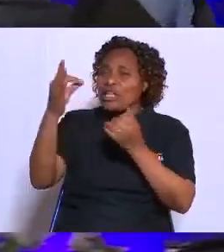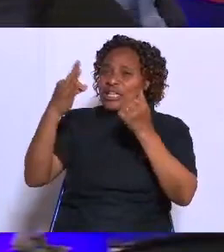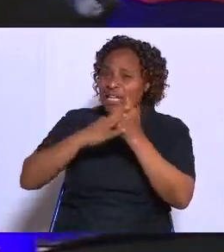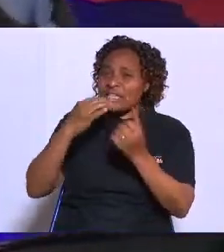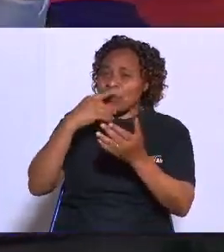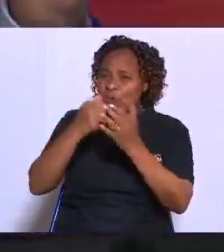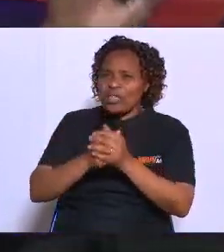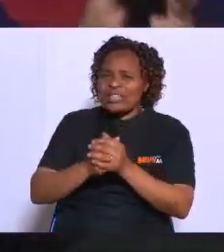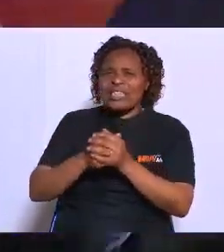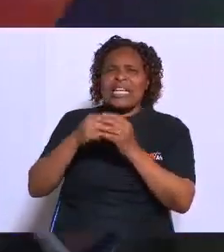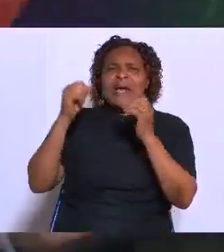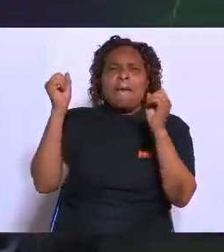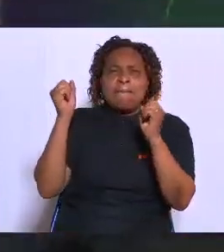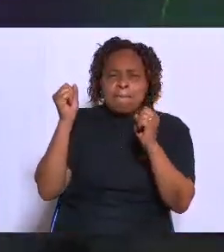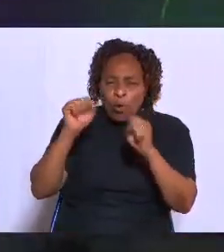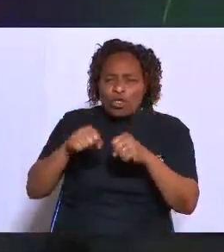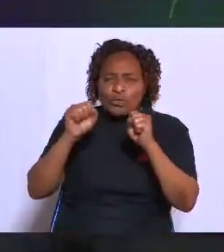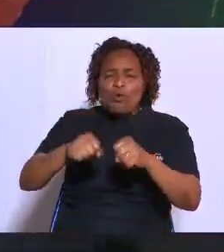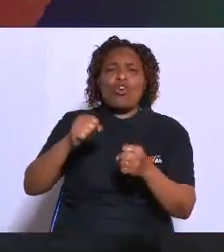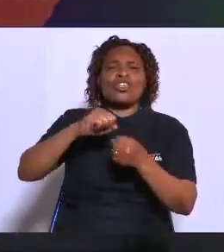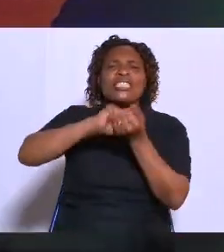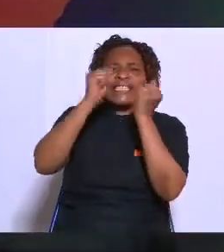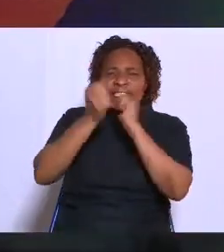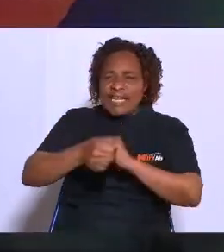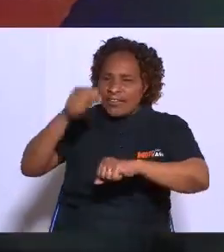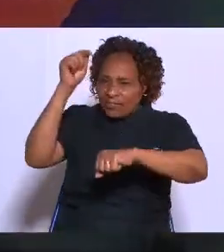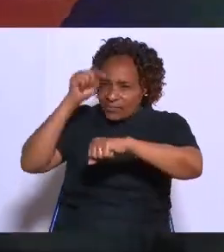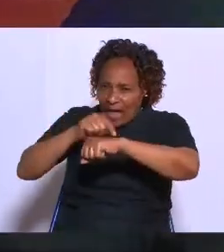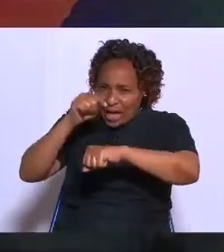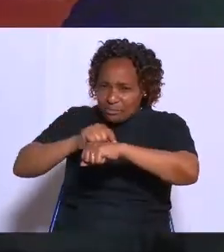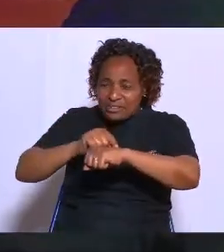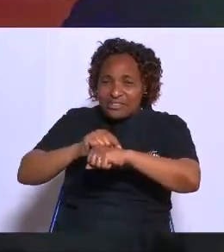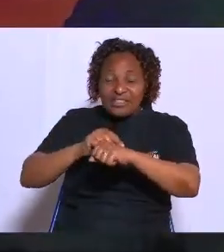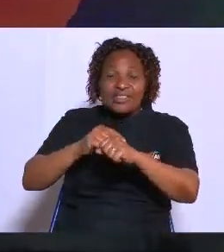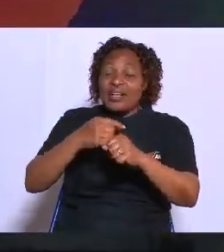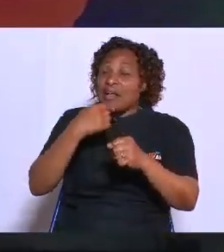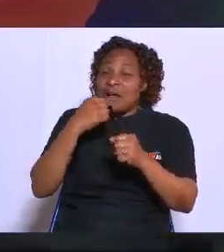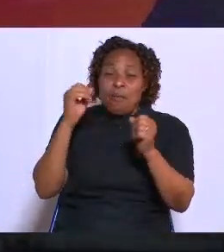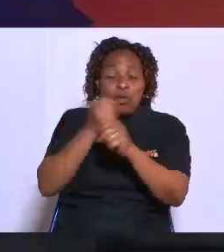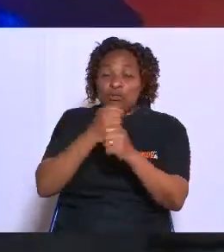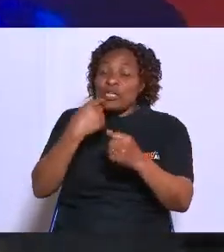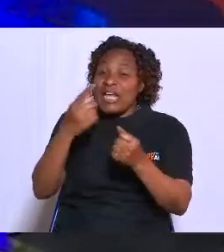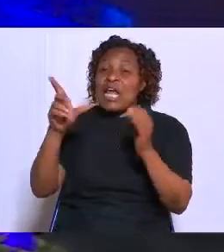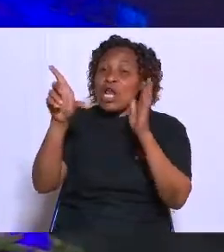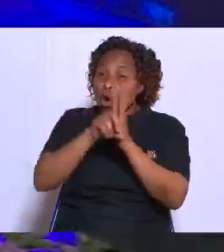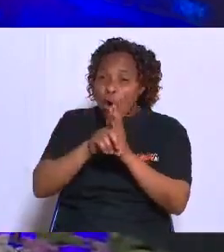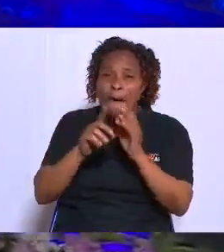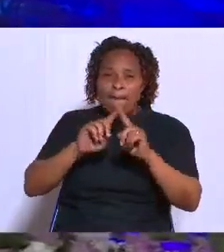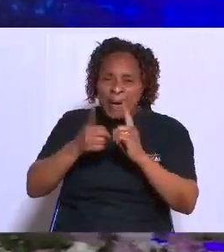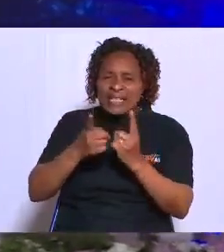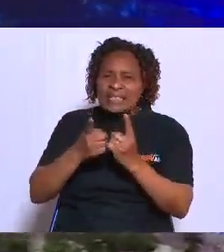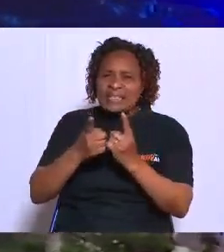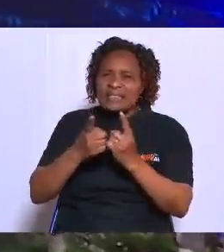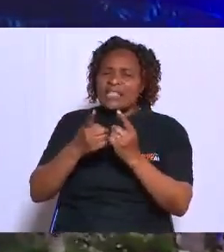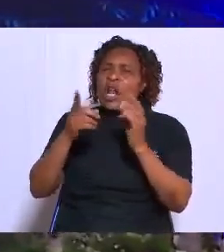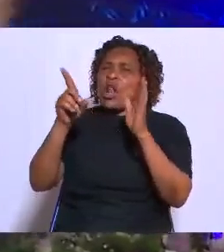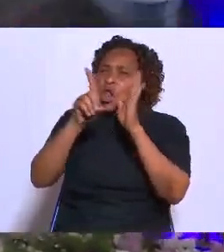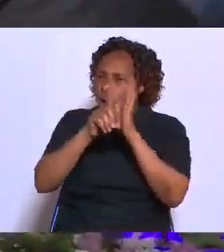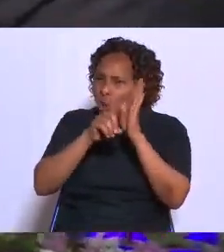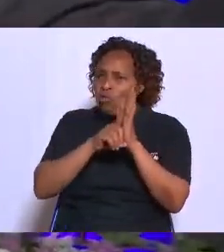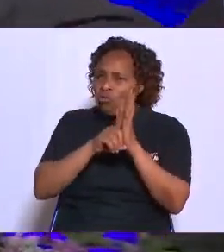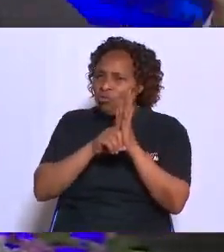shall think to change the times and it doesn't say law singular it says what laws